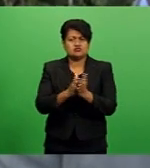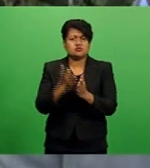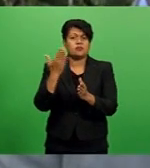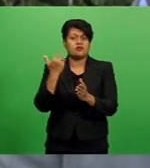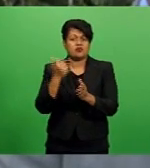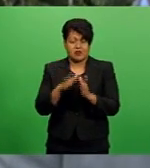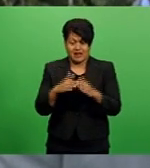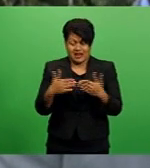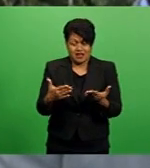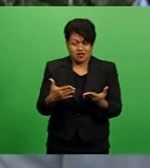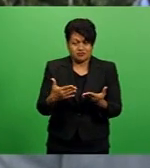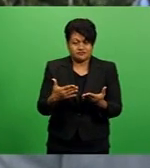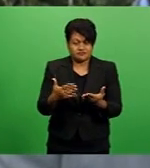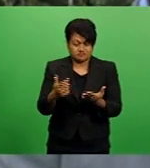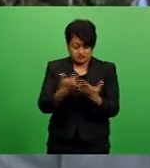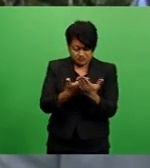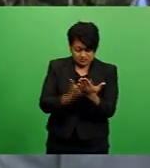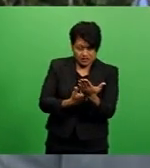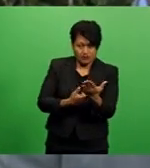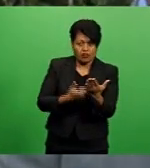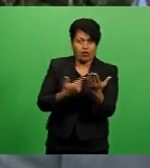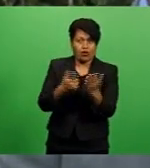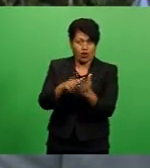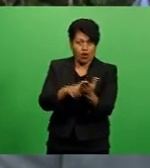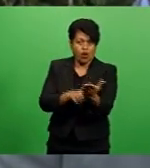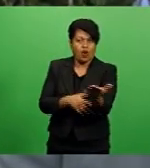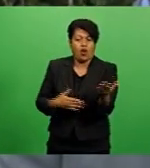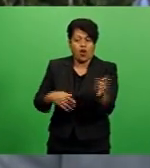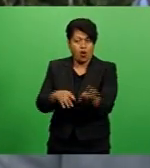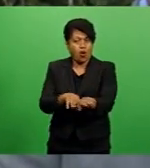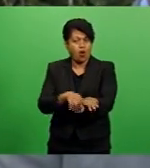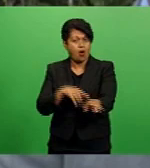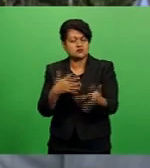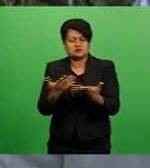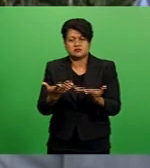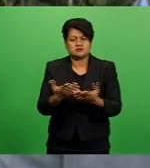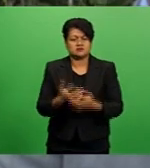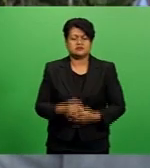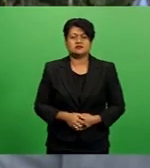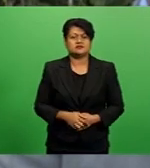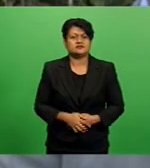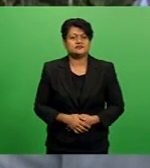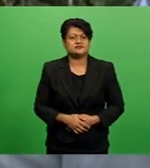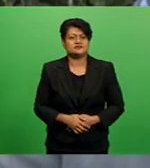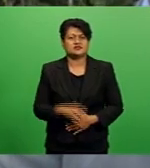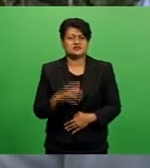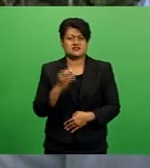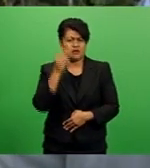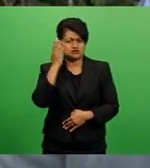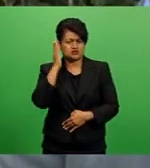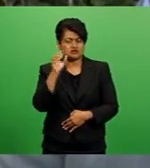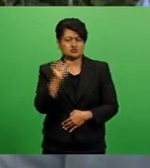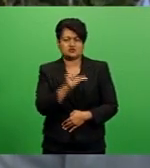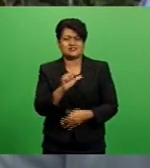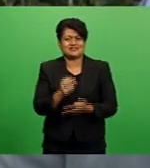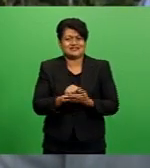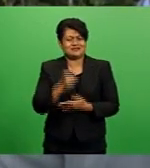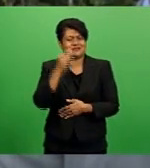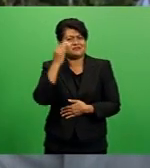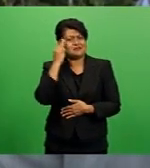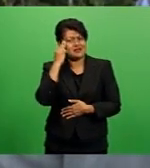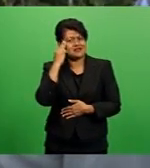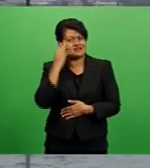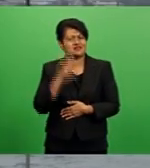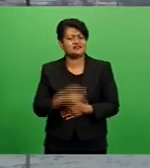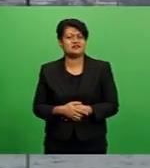has become a struggle for some families. And they are pleading for the schools to keep that in mind. Apiniso Ngarandobu,